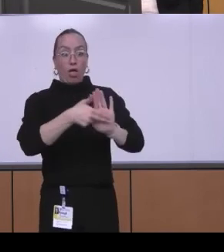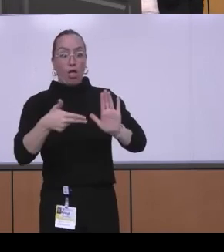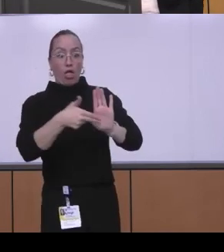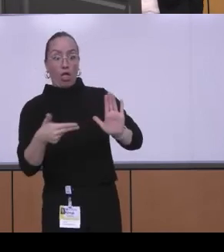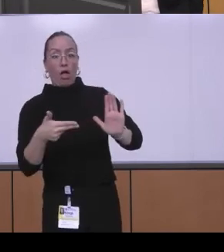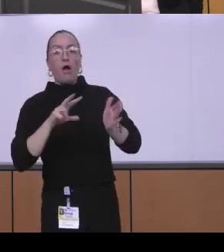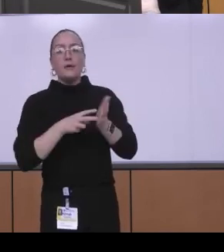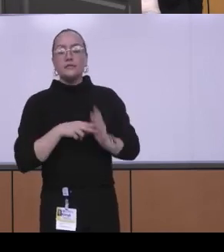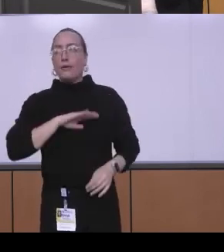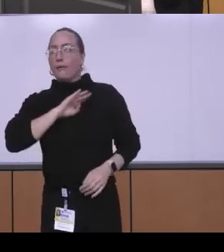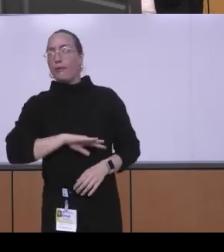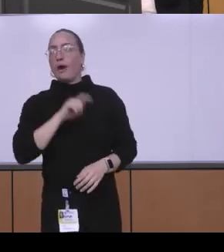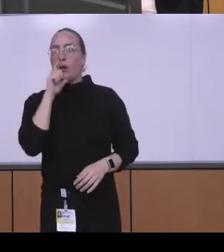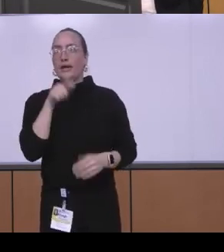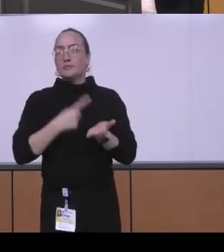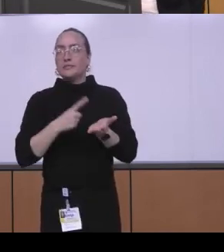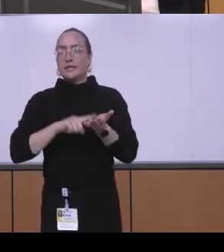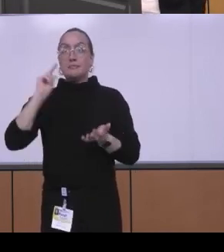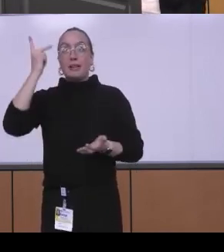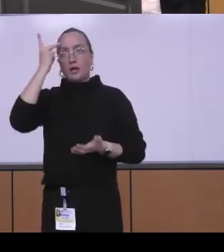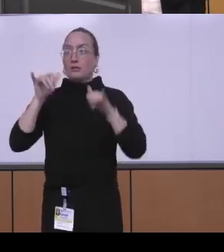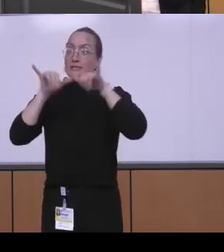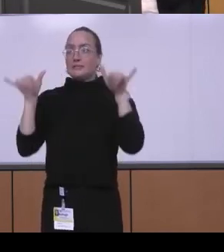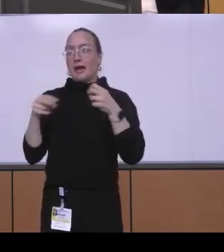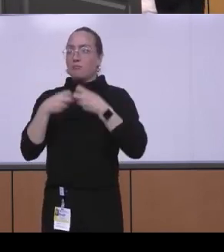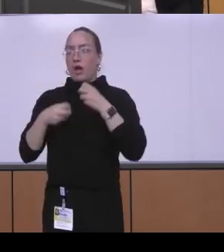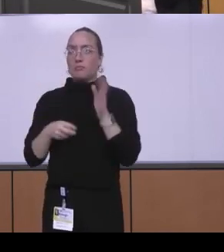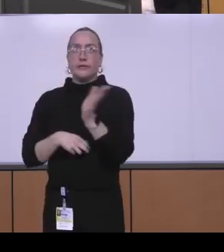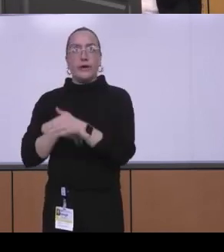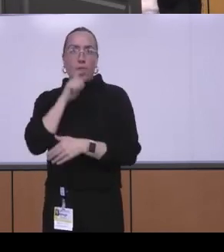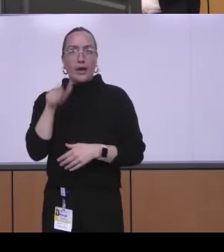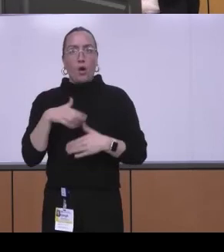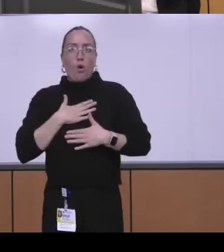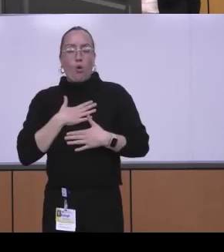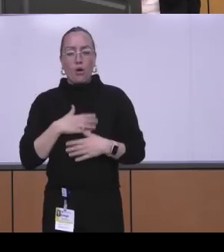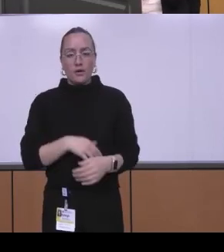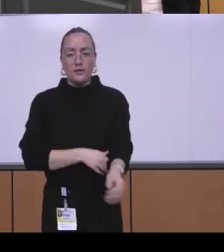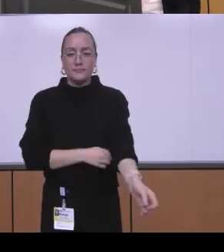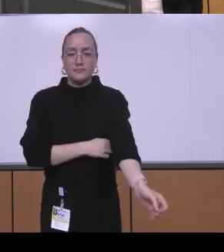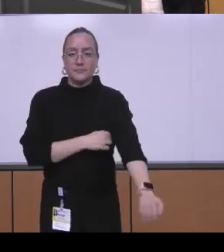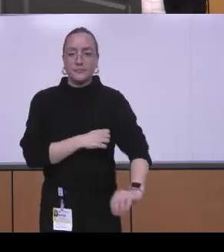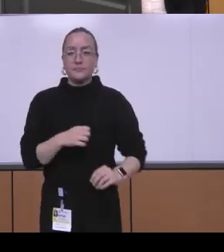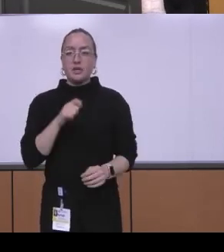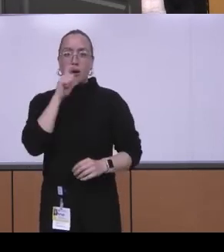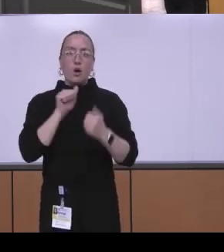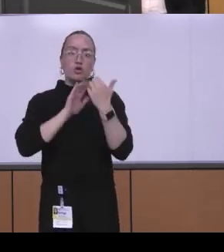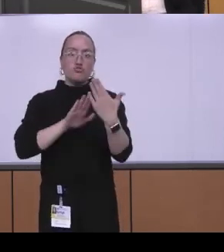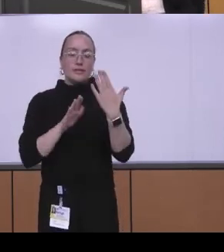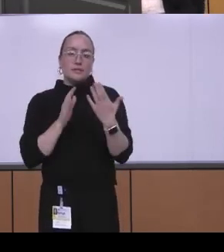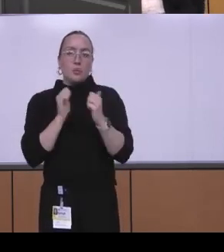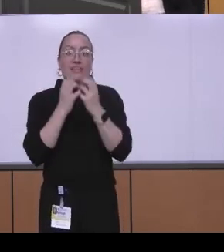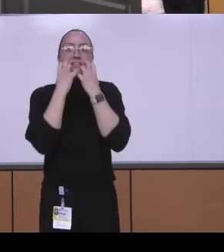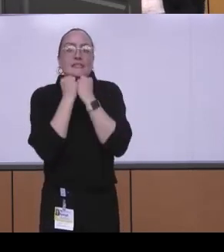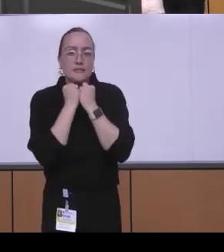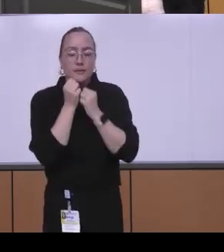talking about problems that are political, contested, and nobody really has the political will to address meaningfully.